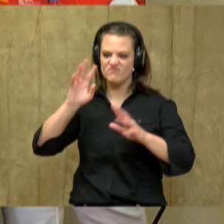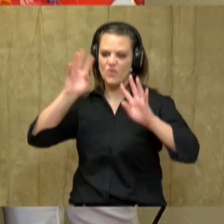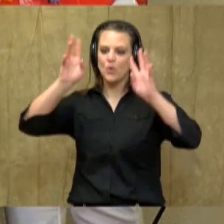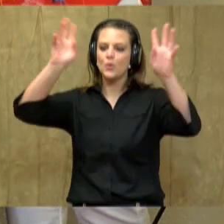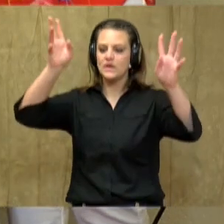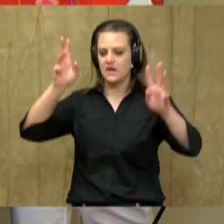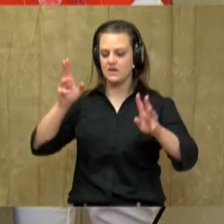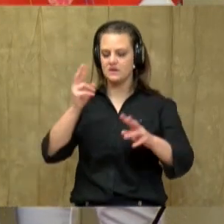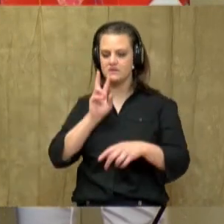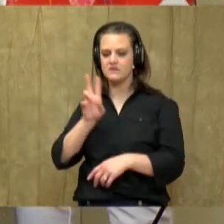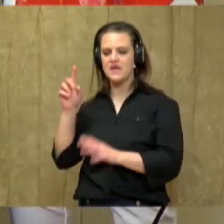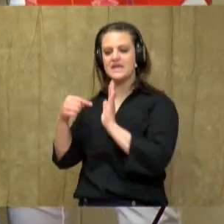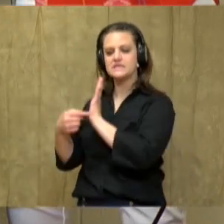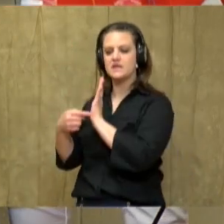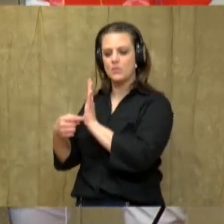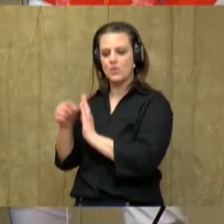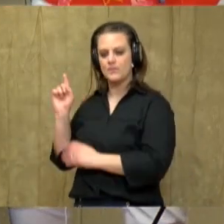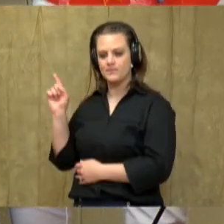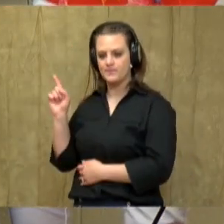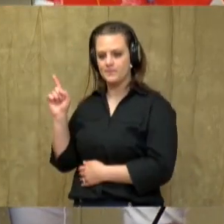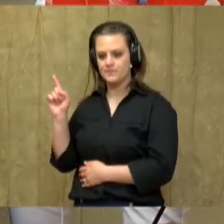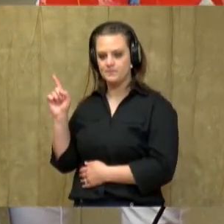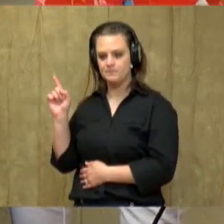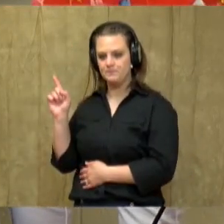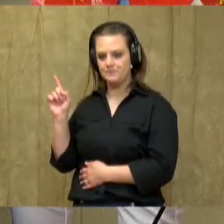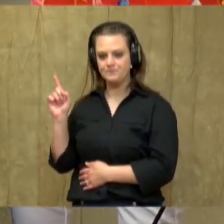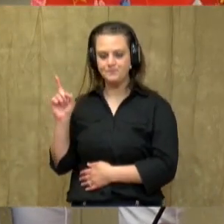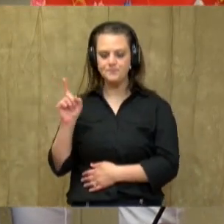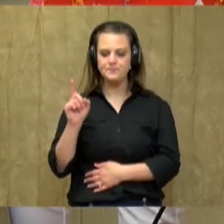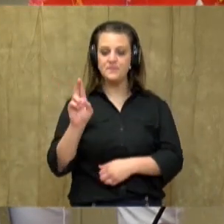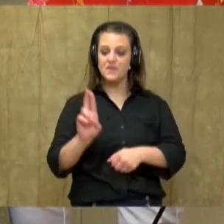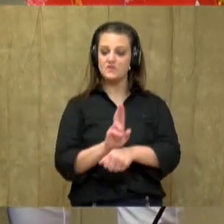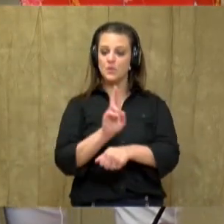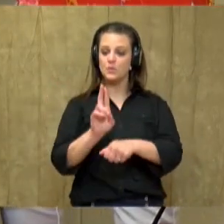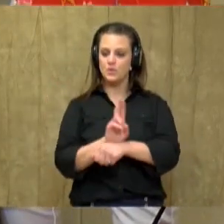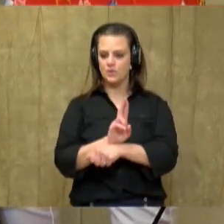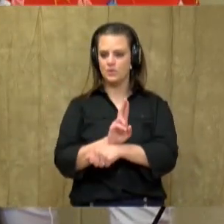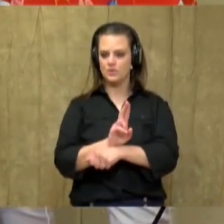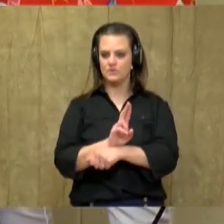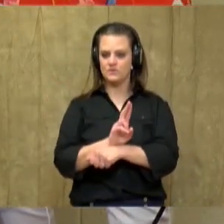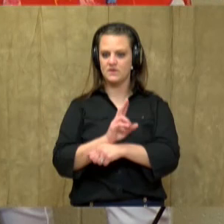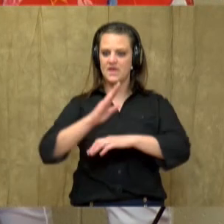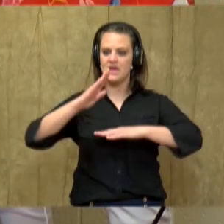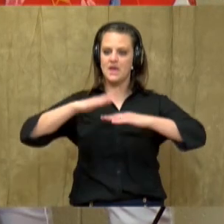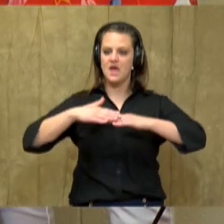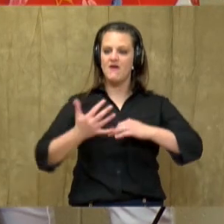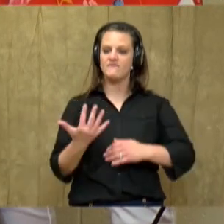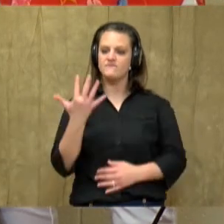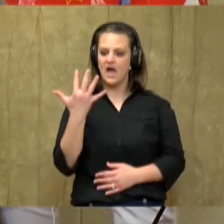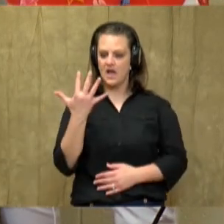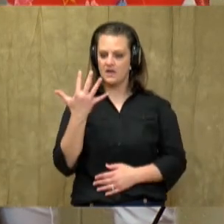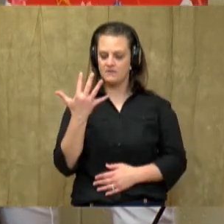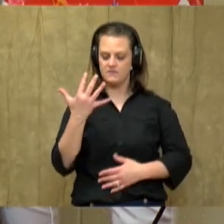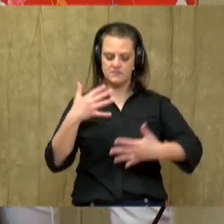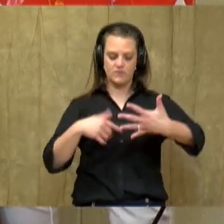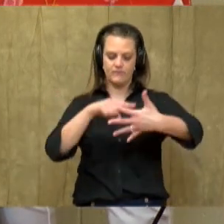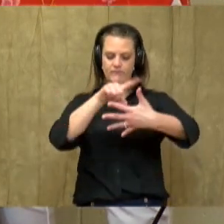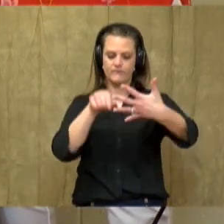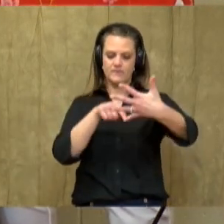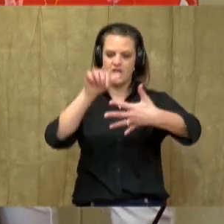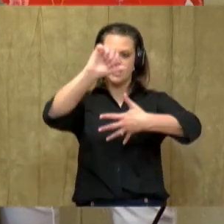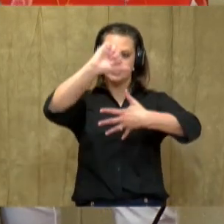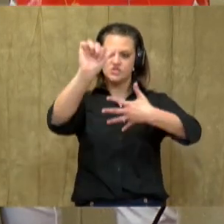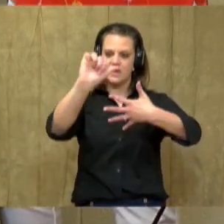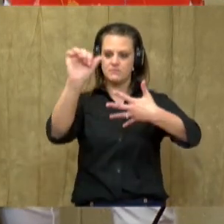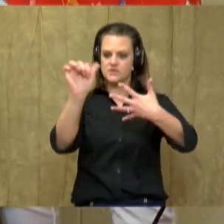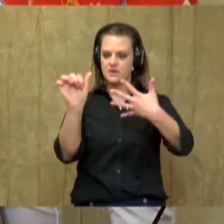this example. So what I want you to do is use at least 5 figures. As you can see,